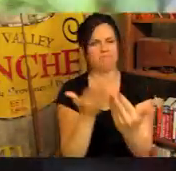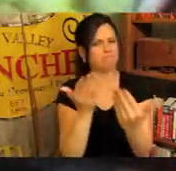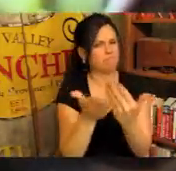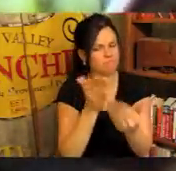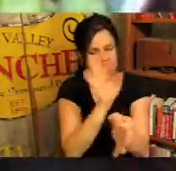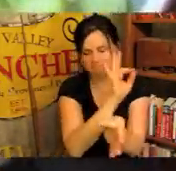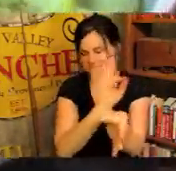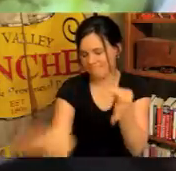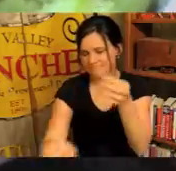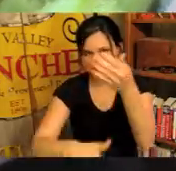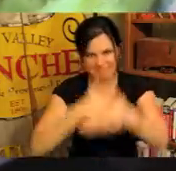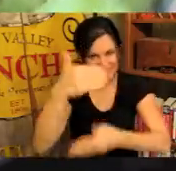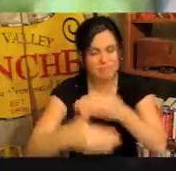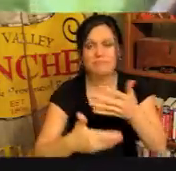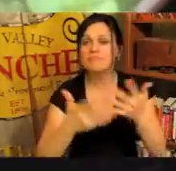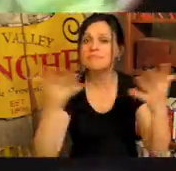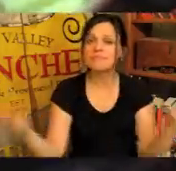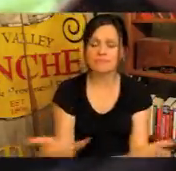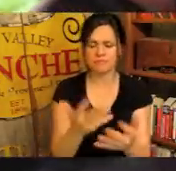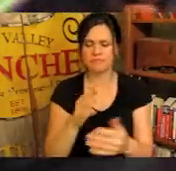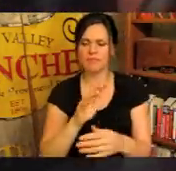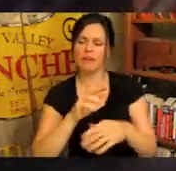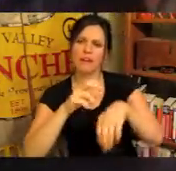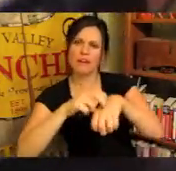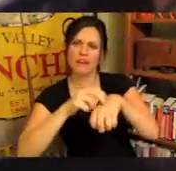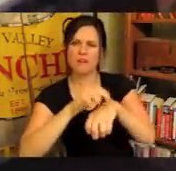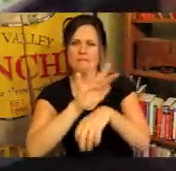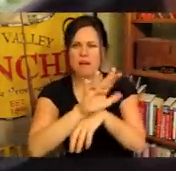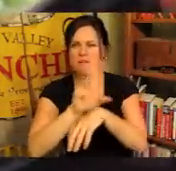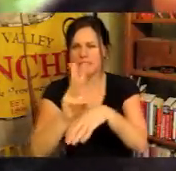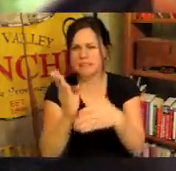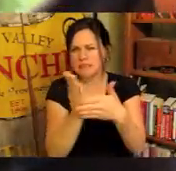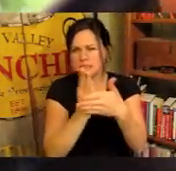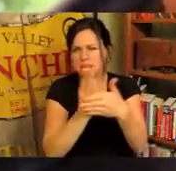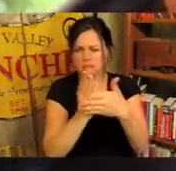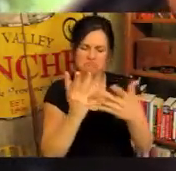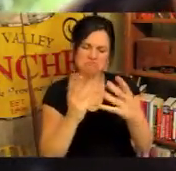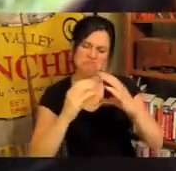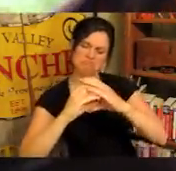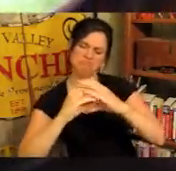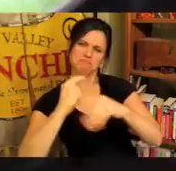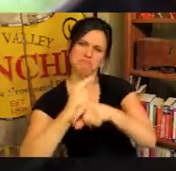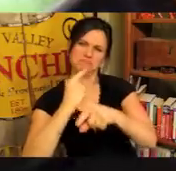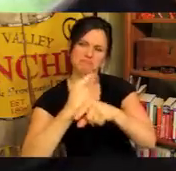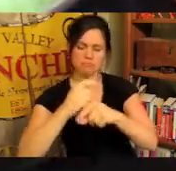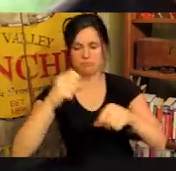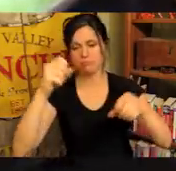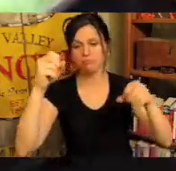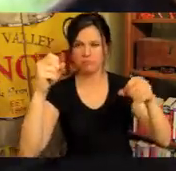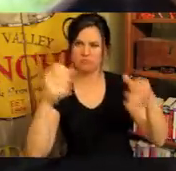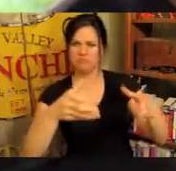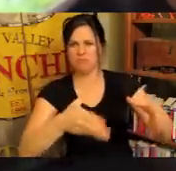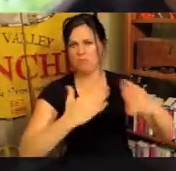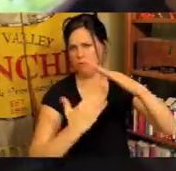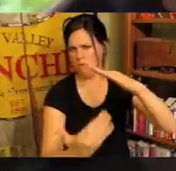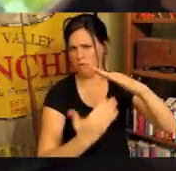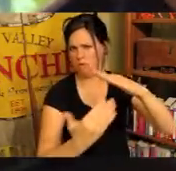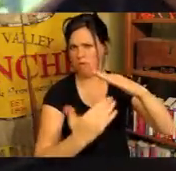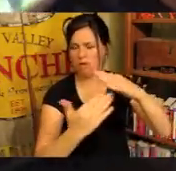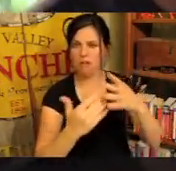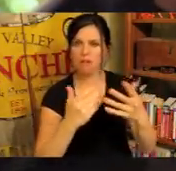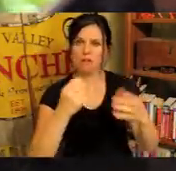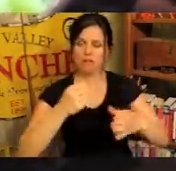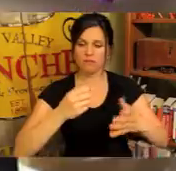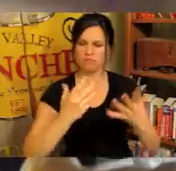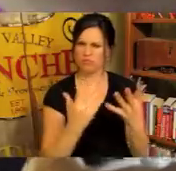here is very easy to do. We started with about 5 or 6 medium potatoes and we boiled them until tender. Just mash them up